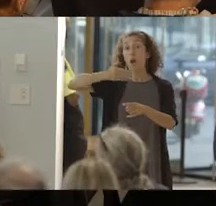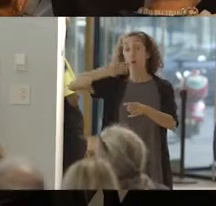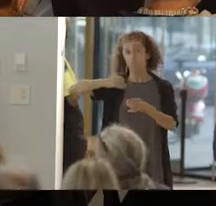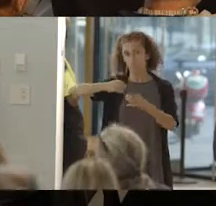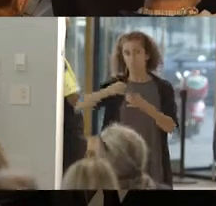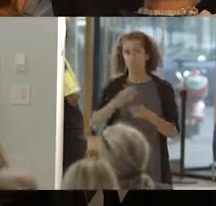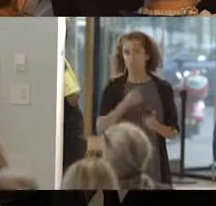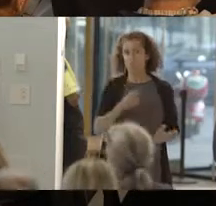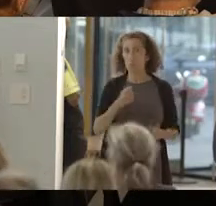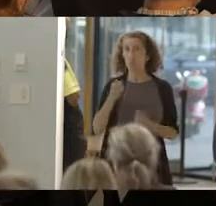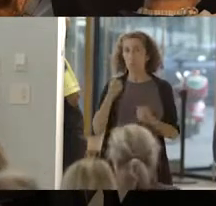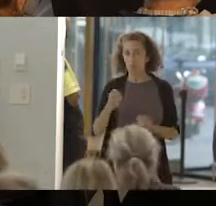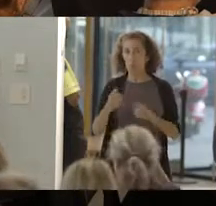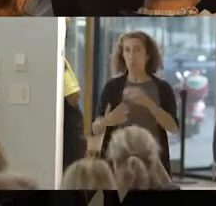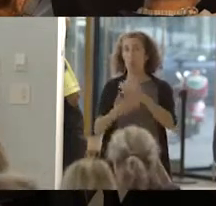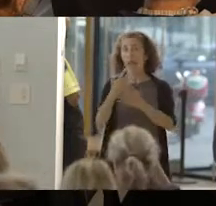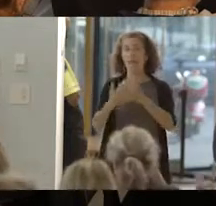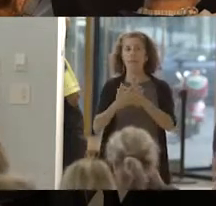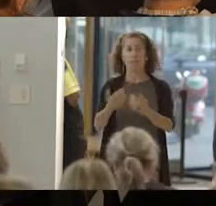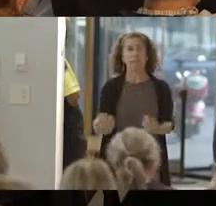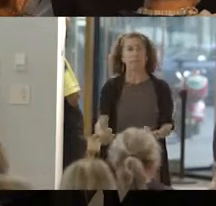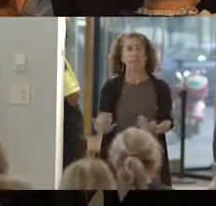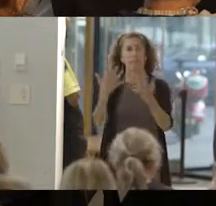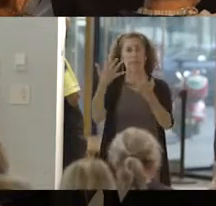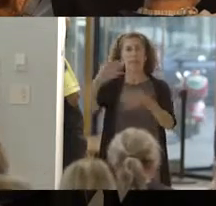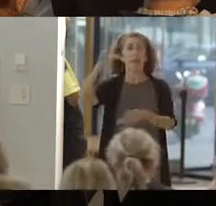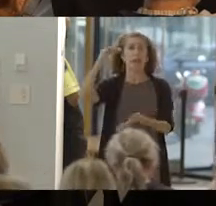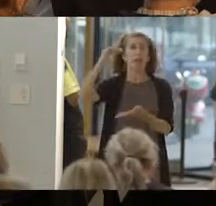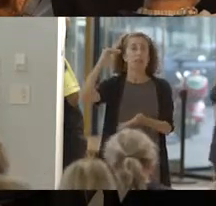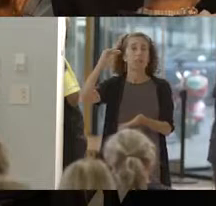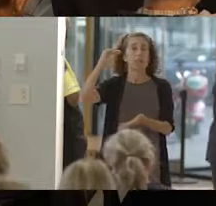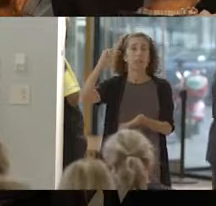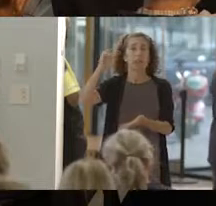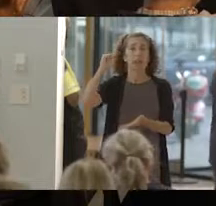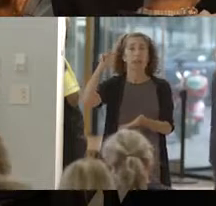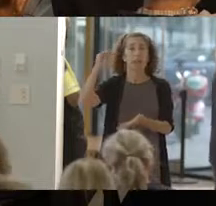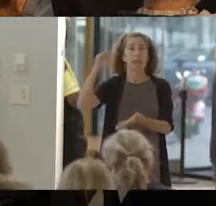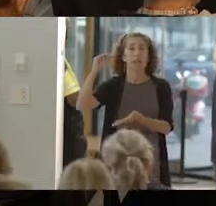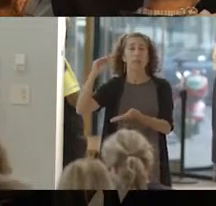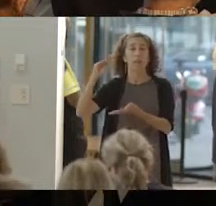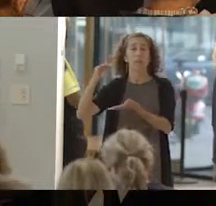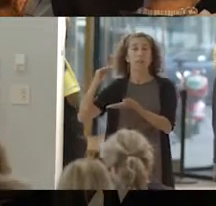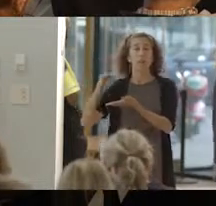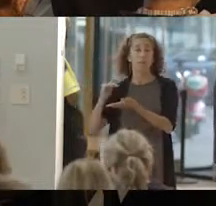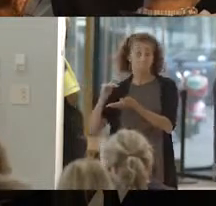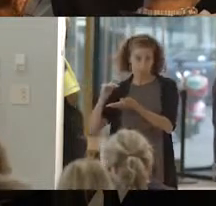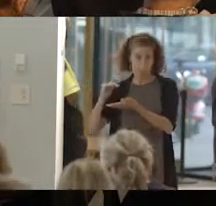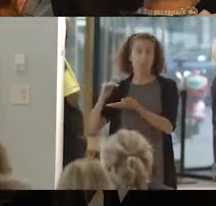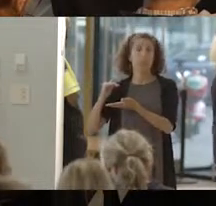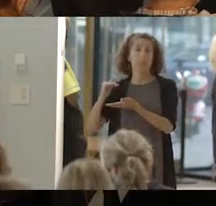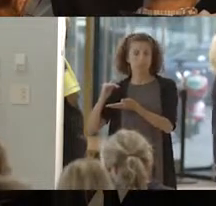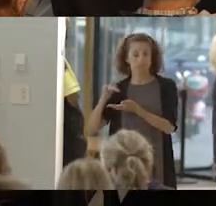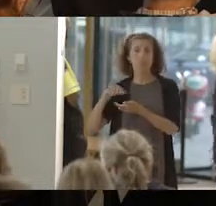is stronger. And so when you build flood protection closer to the water, basically the barrier needs to be